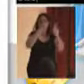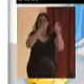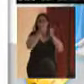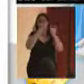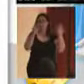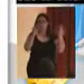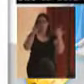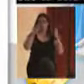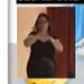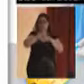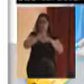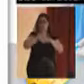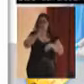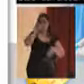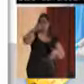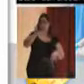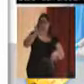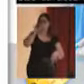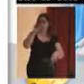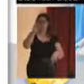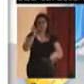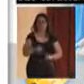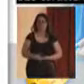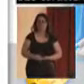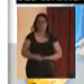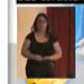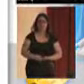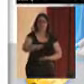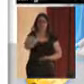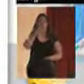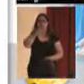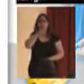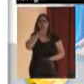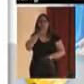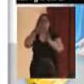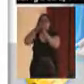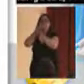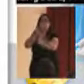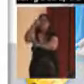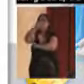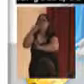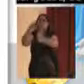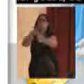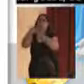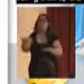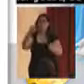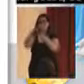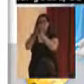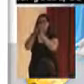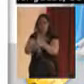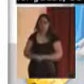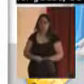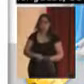beyond 128 characters, and they must use the attribute long desk. Also, they should identify it with